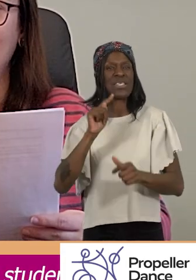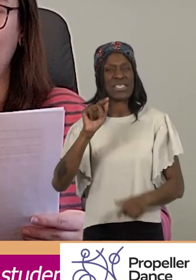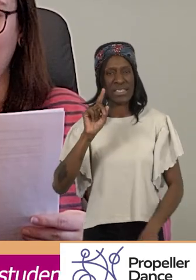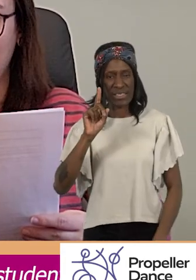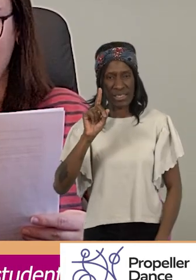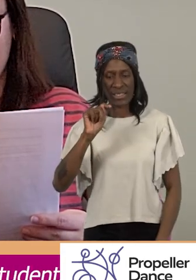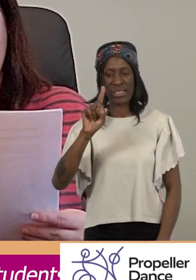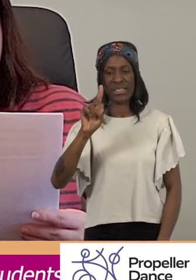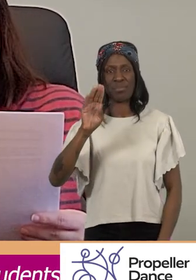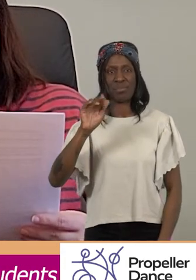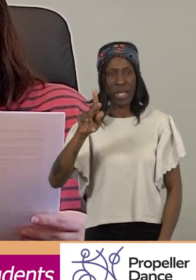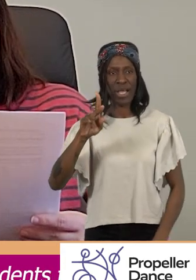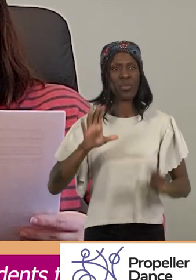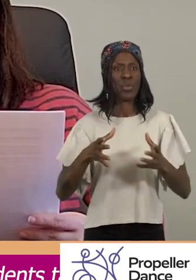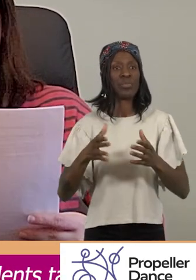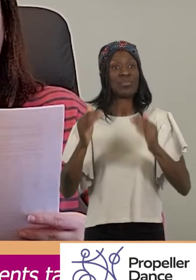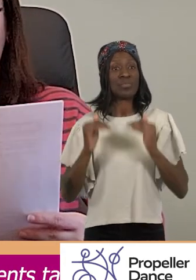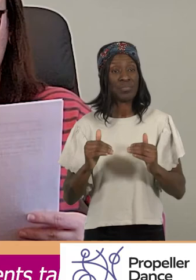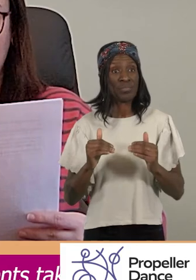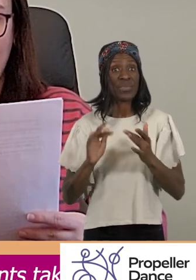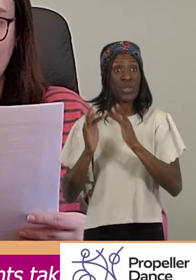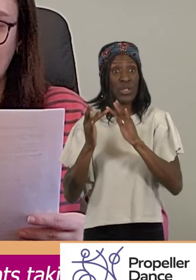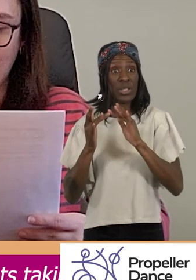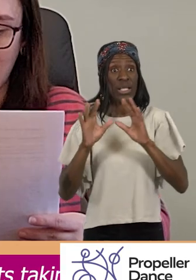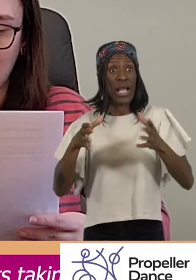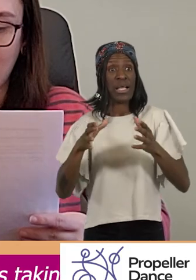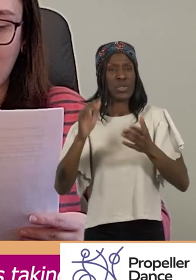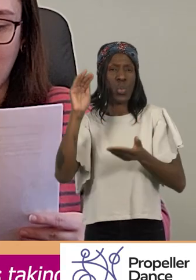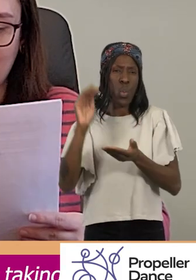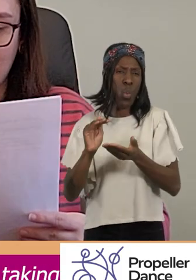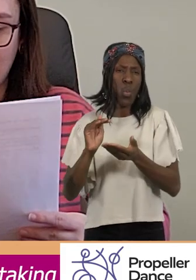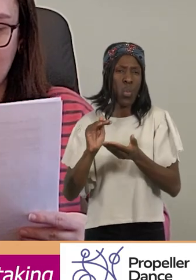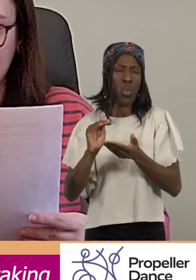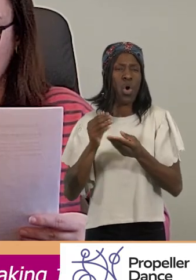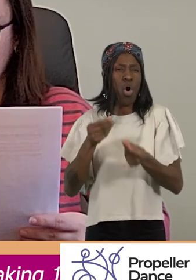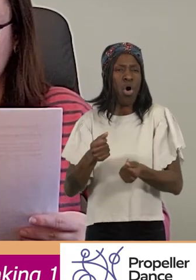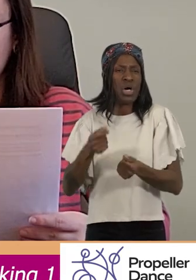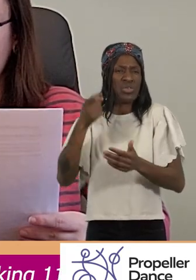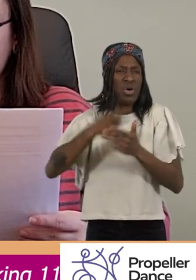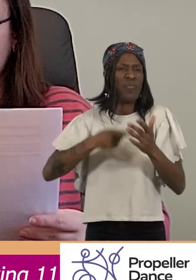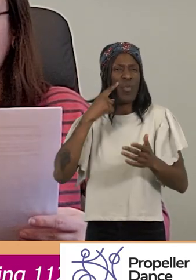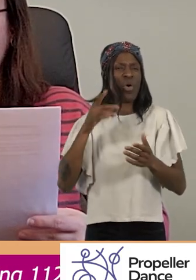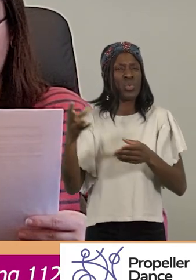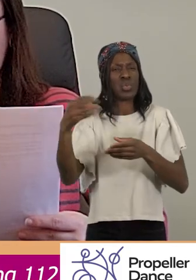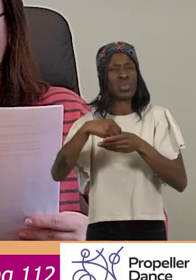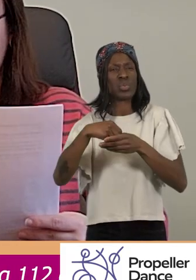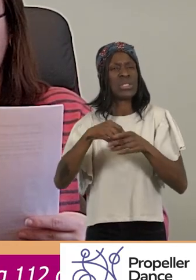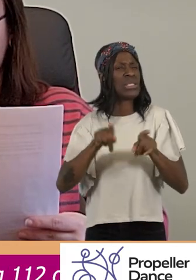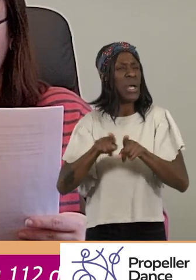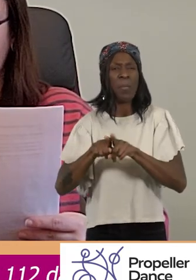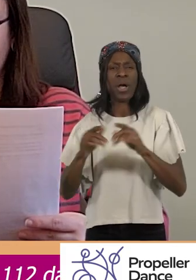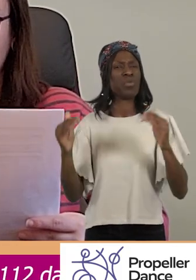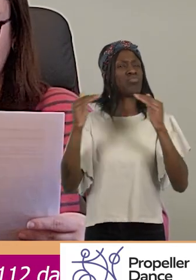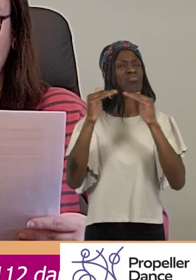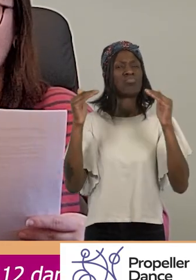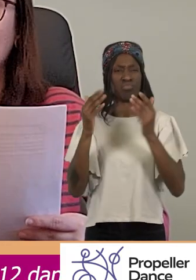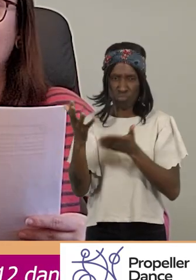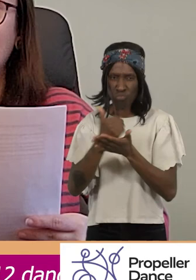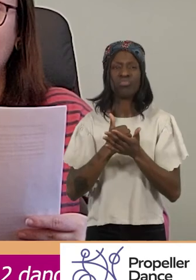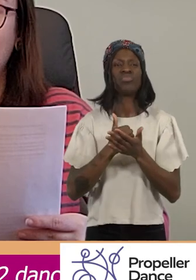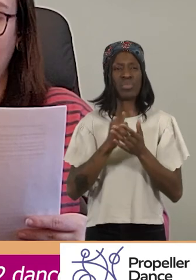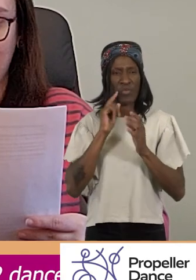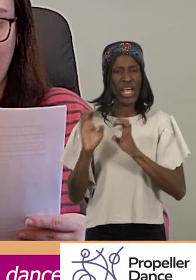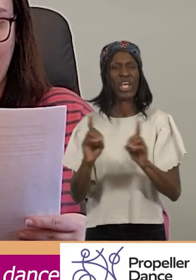TD Bank Group. Even though digital classes were at a lower cost to participants, we had comparable revenue for